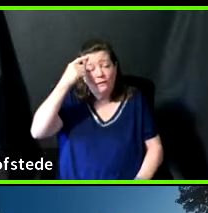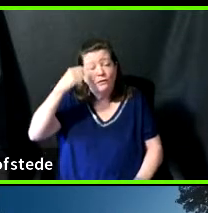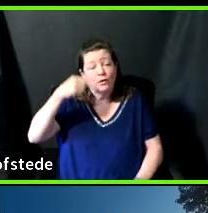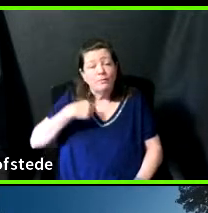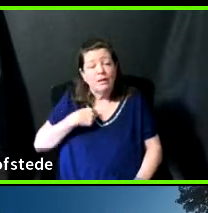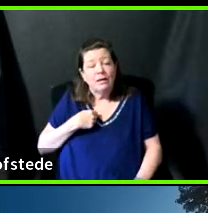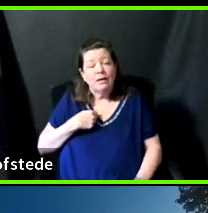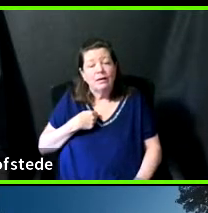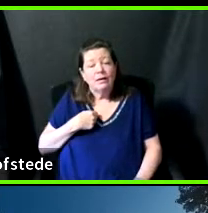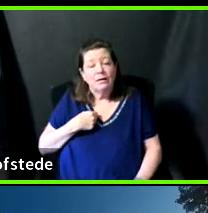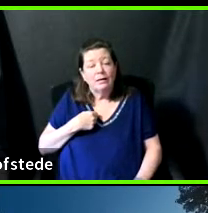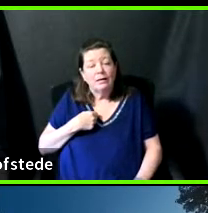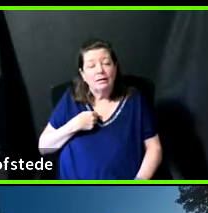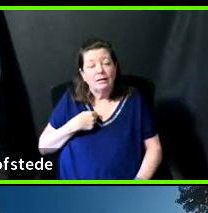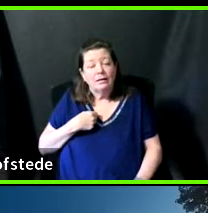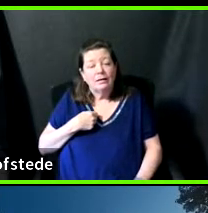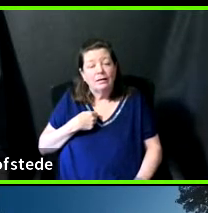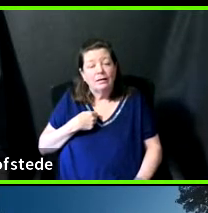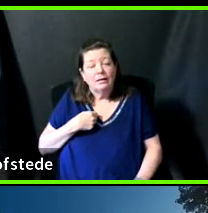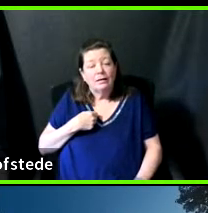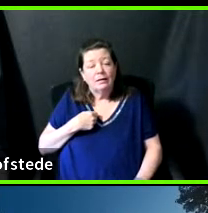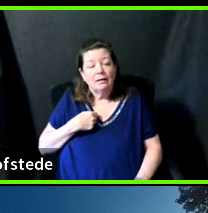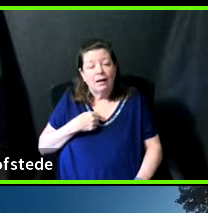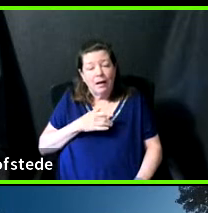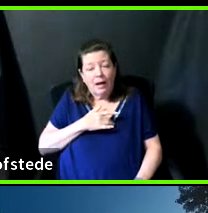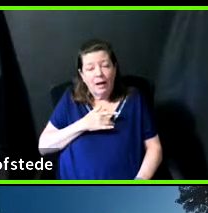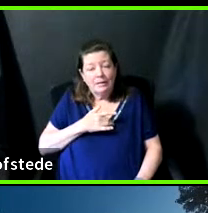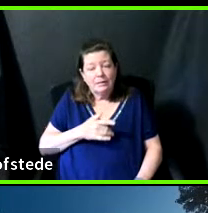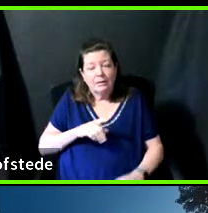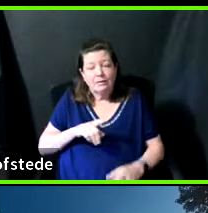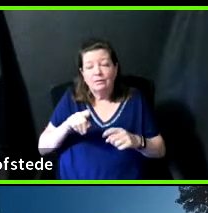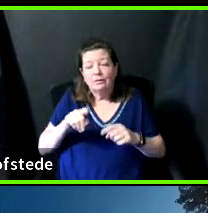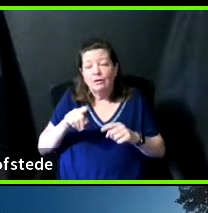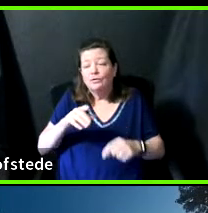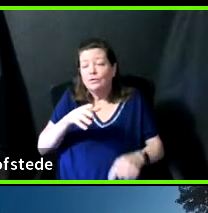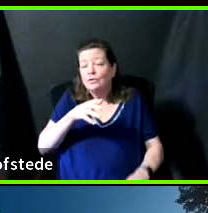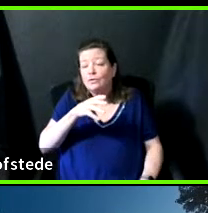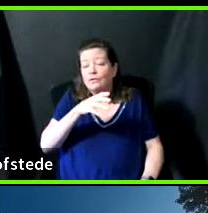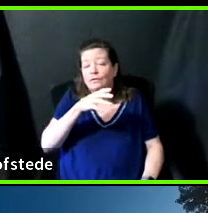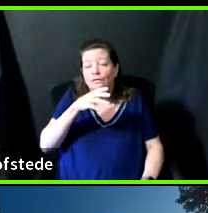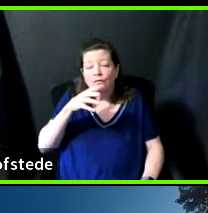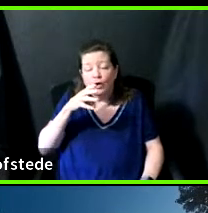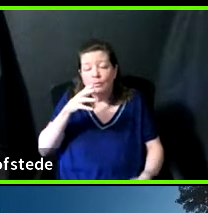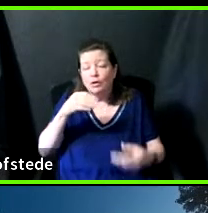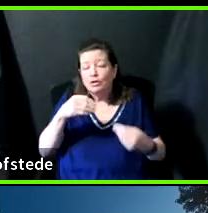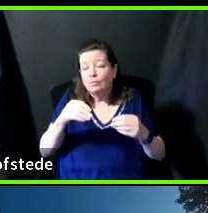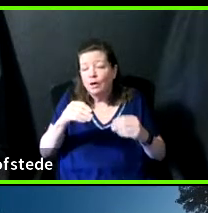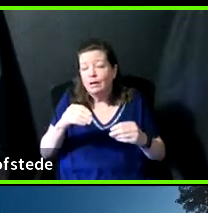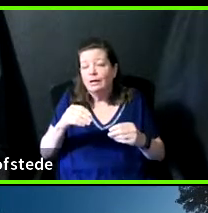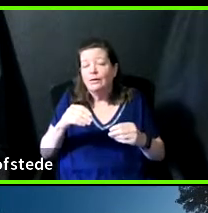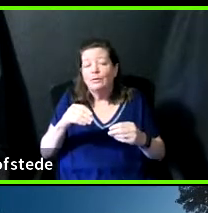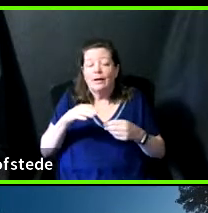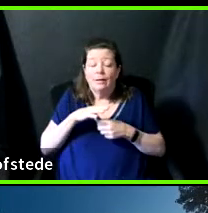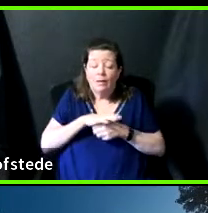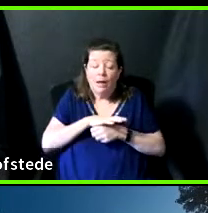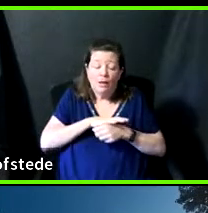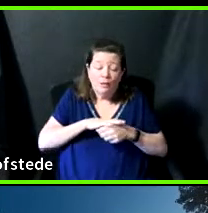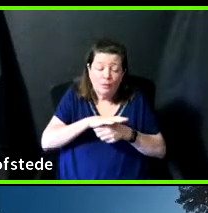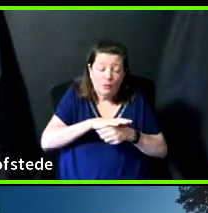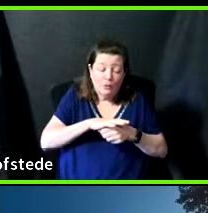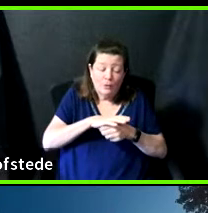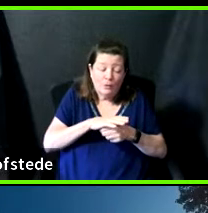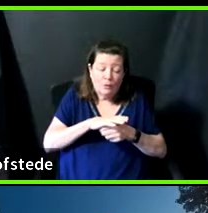I actually kind of gravitate towards things like the farmers market, where I can get local produce from our